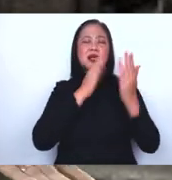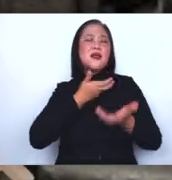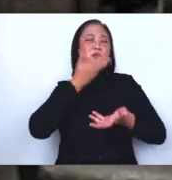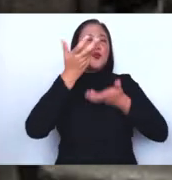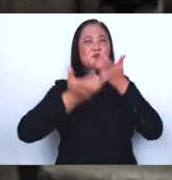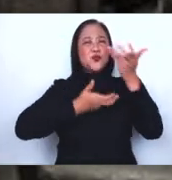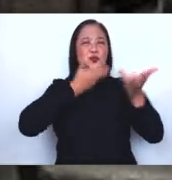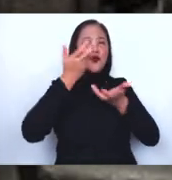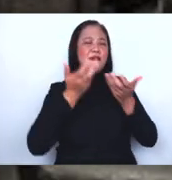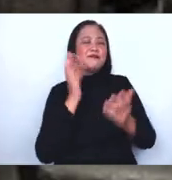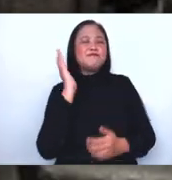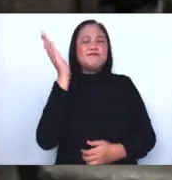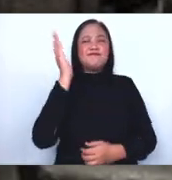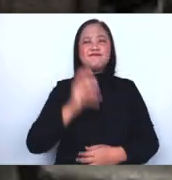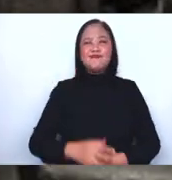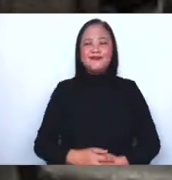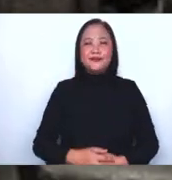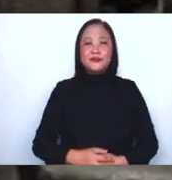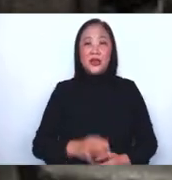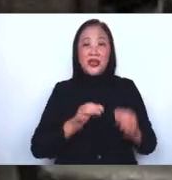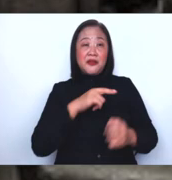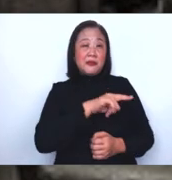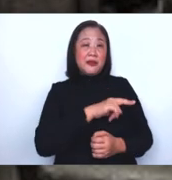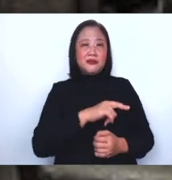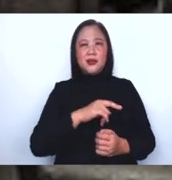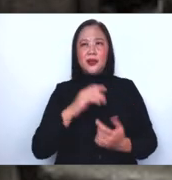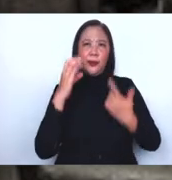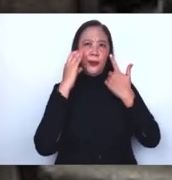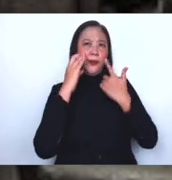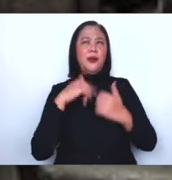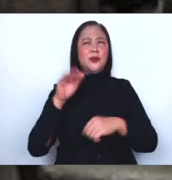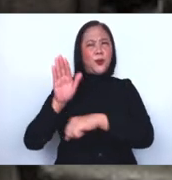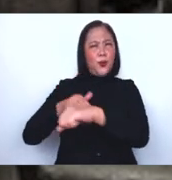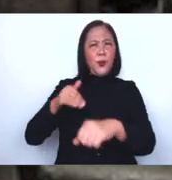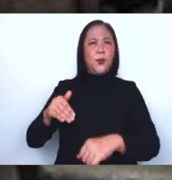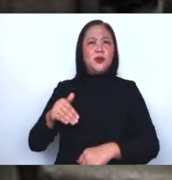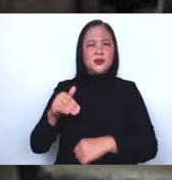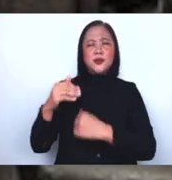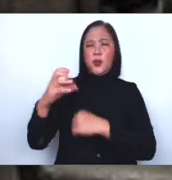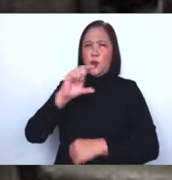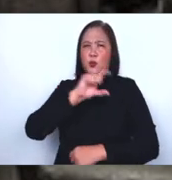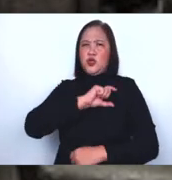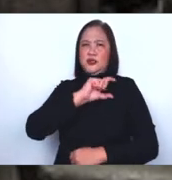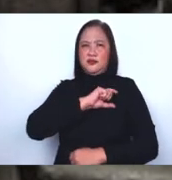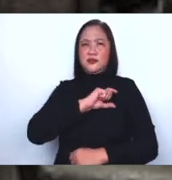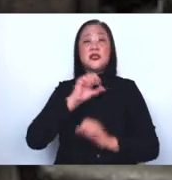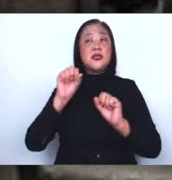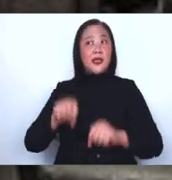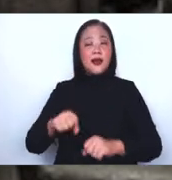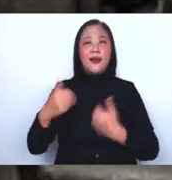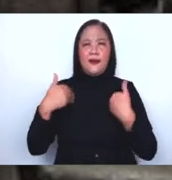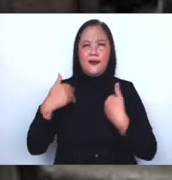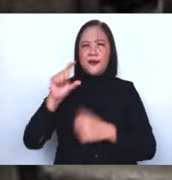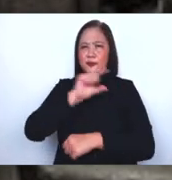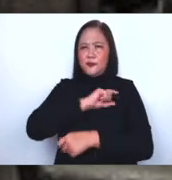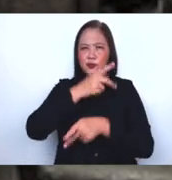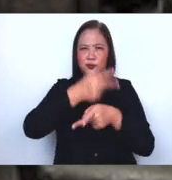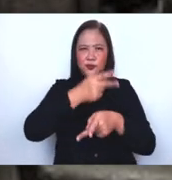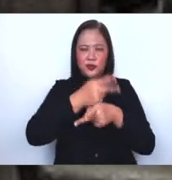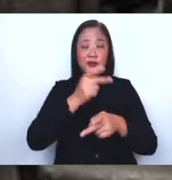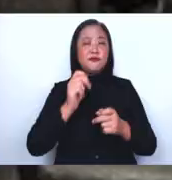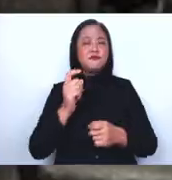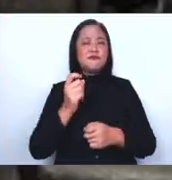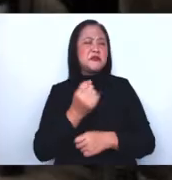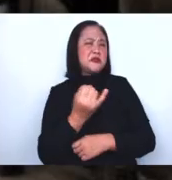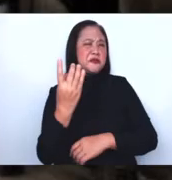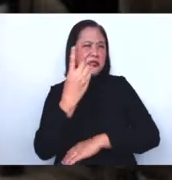loud voice. If they become fresh, call a policeman. We can arrange to have a policeman nearby during the first